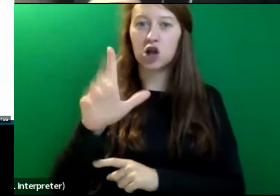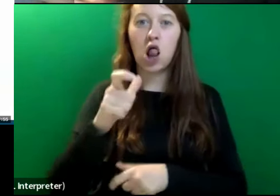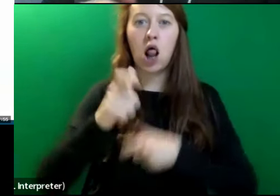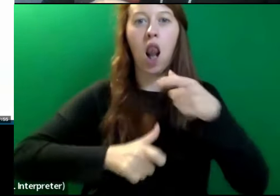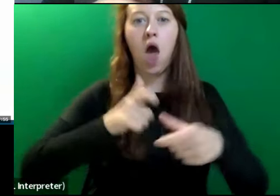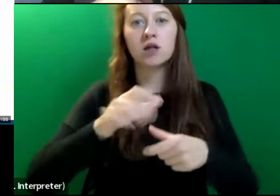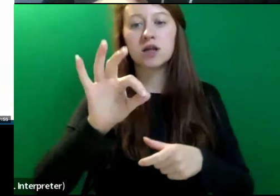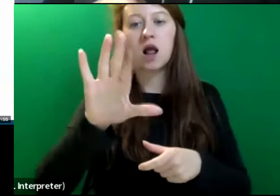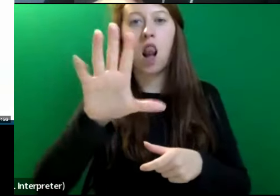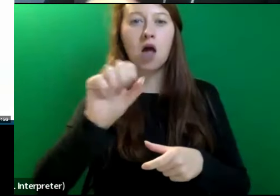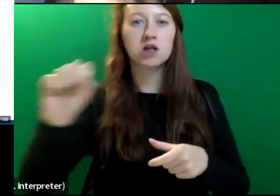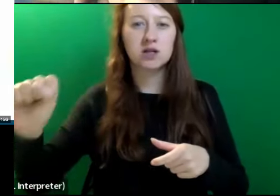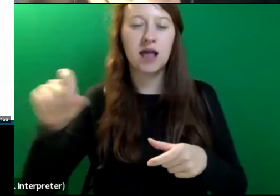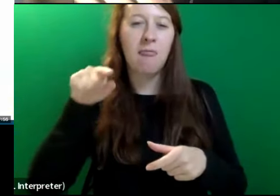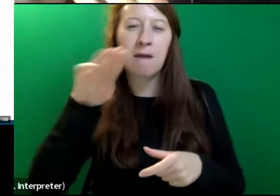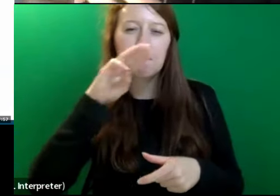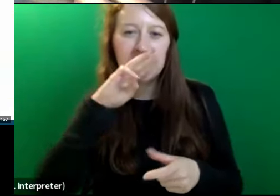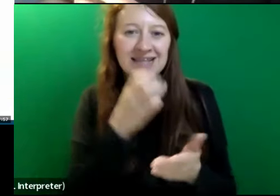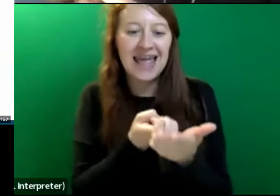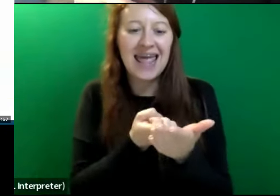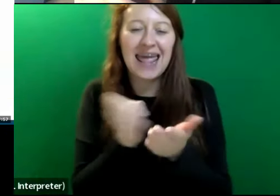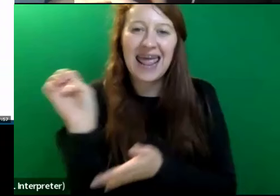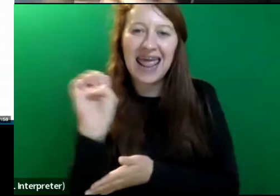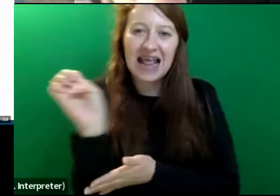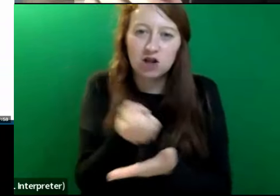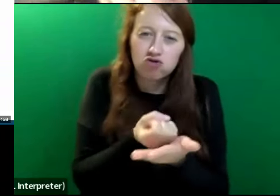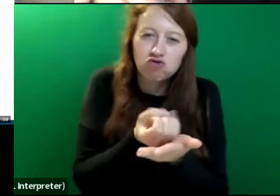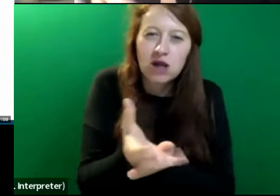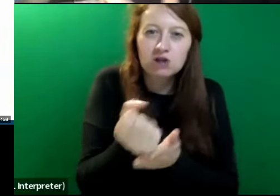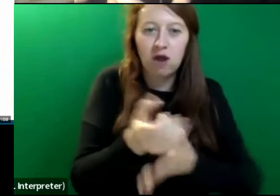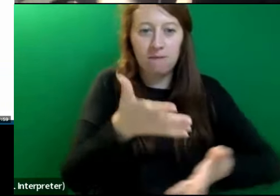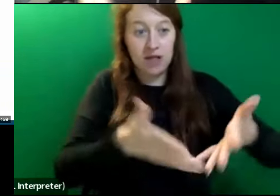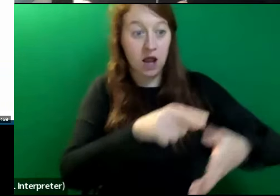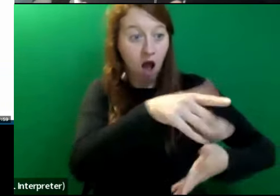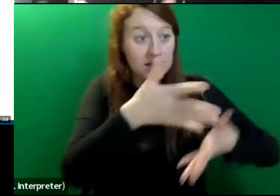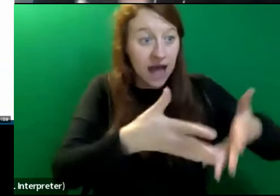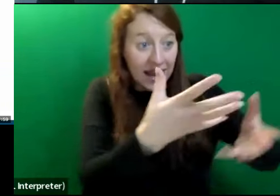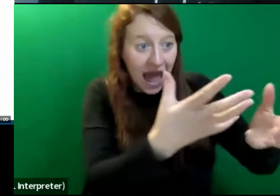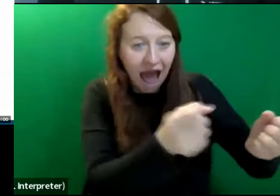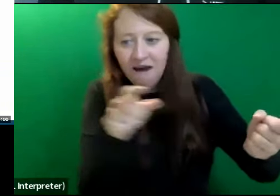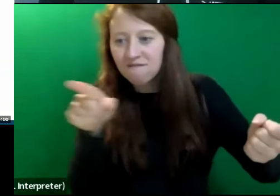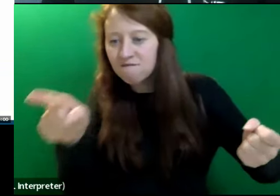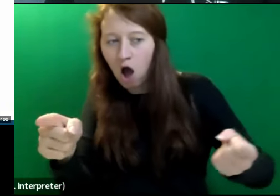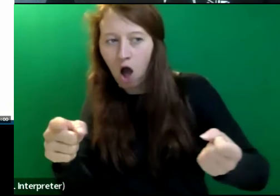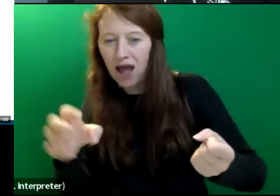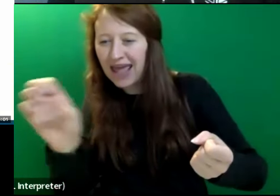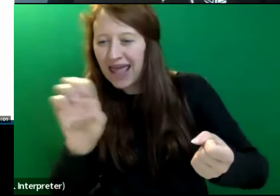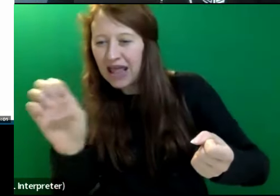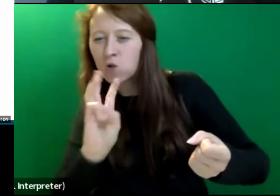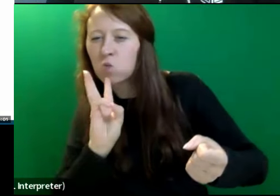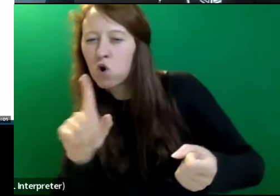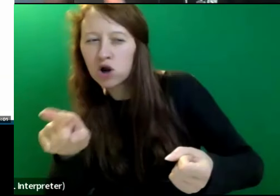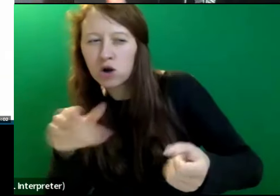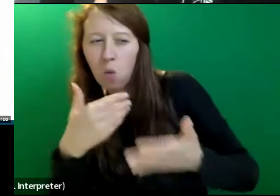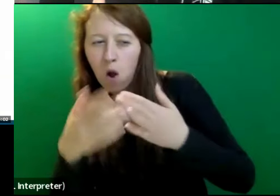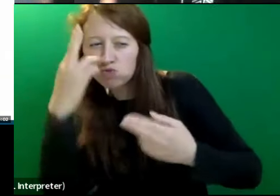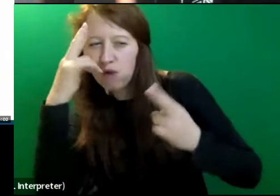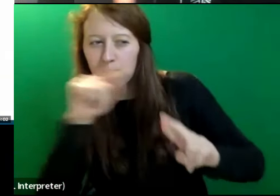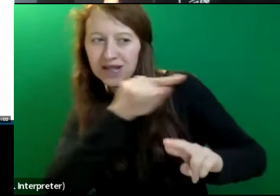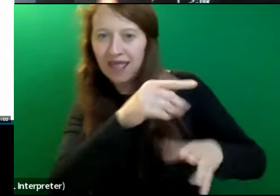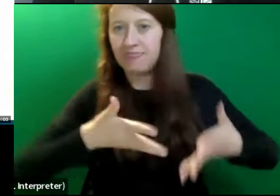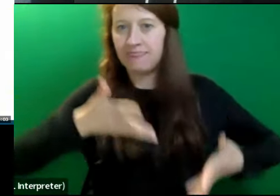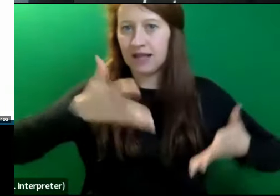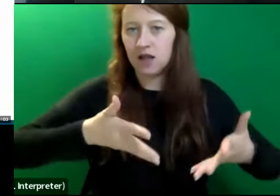sign. So each lexical gloss token, we can say, represents a sign. So there's about just under 3,000